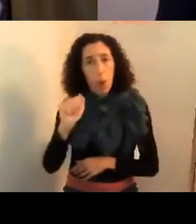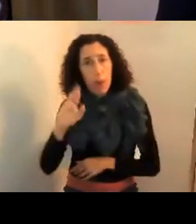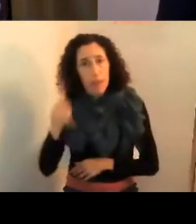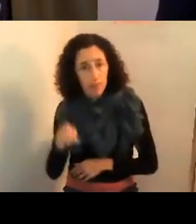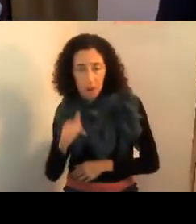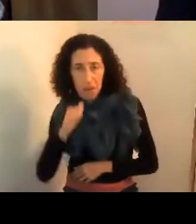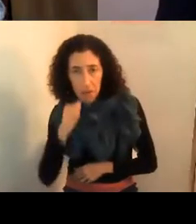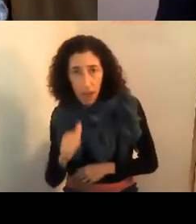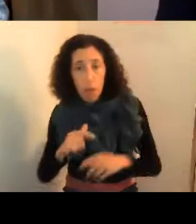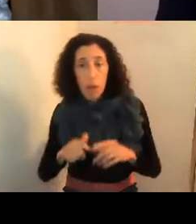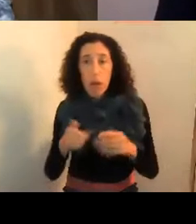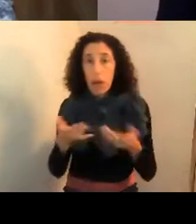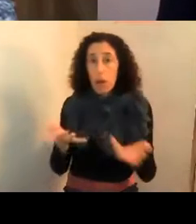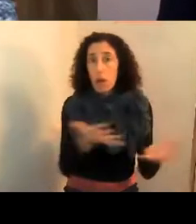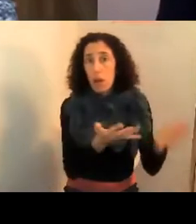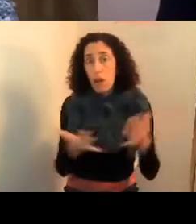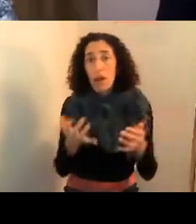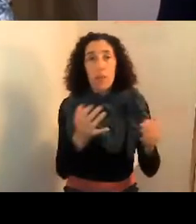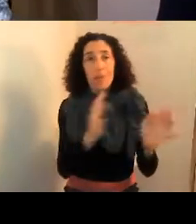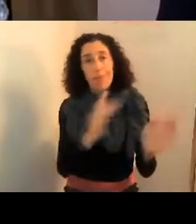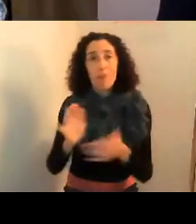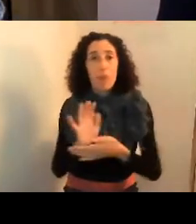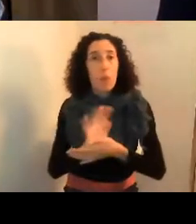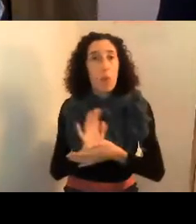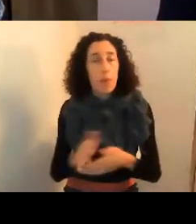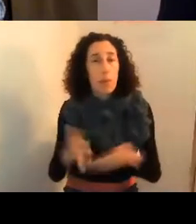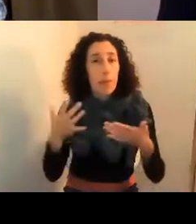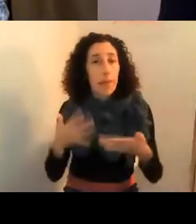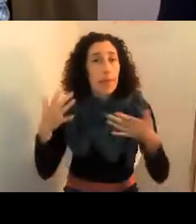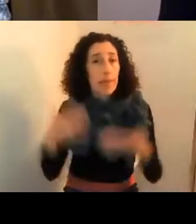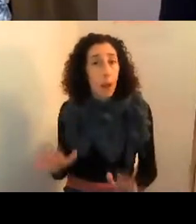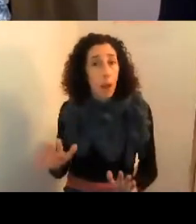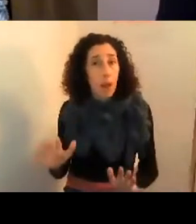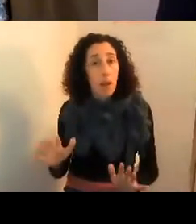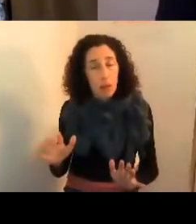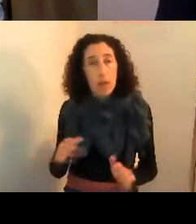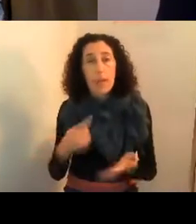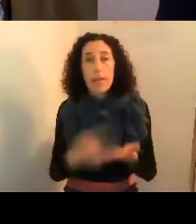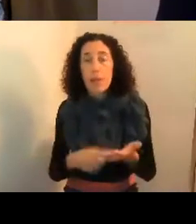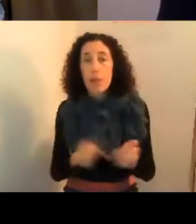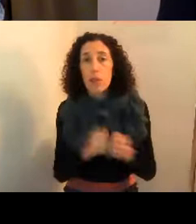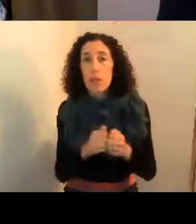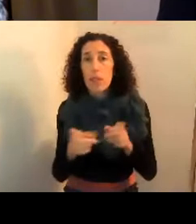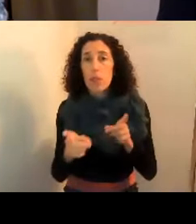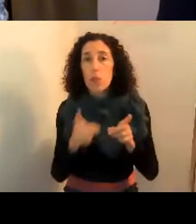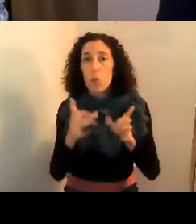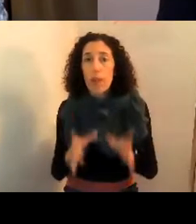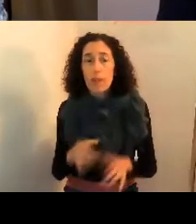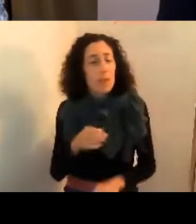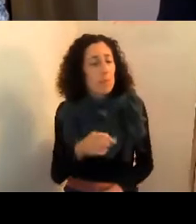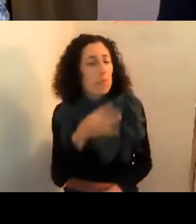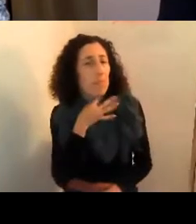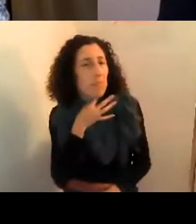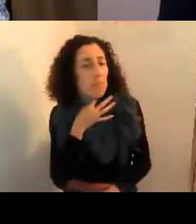the writer and director. And, you know, he said it was an intentional choice. He didn't want his characters to be defined by